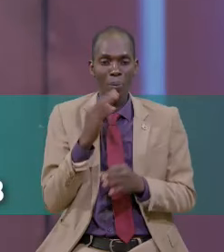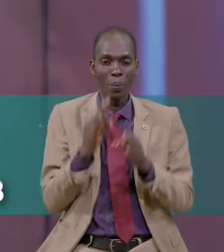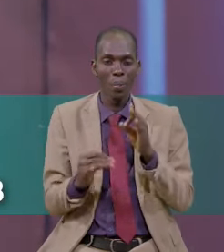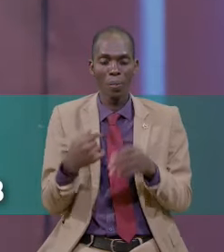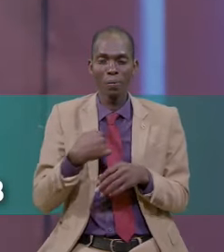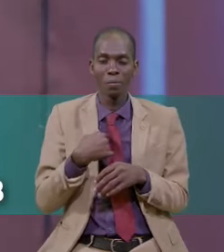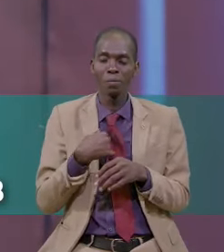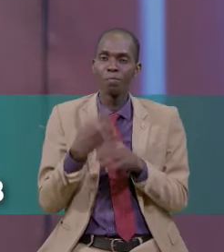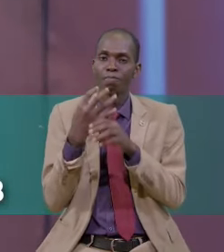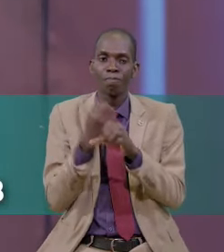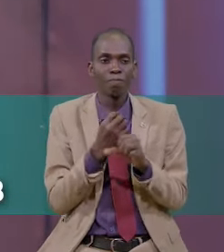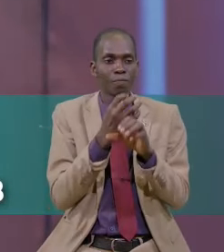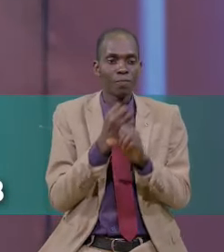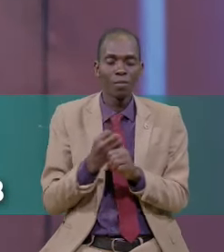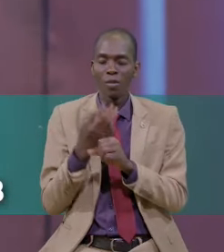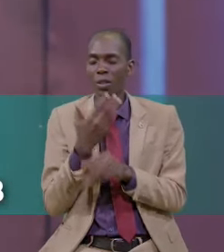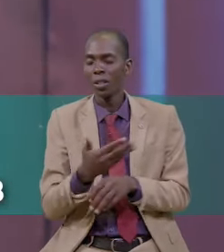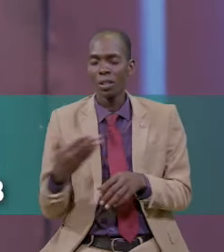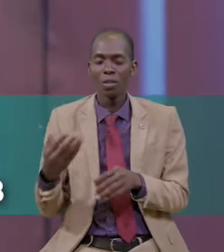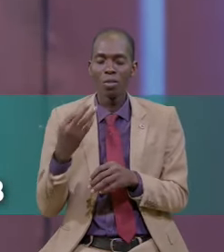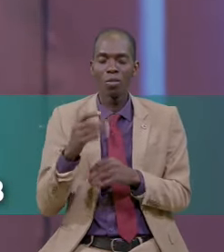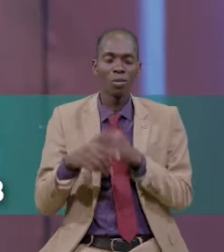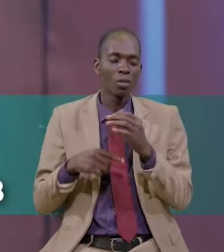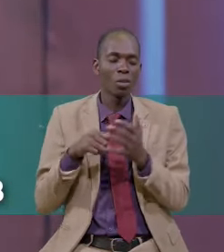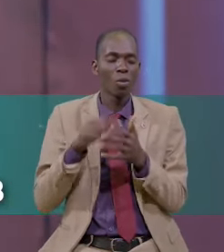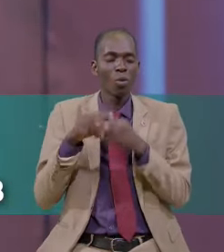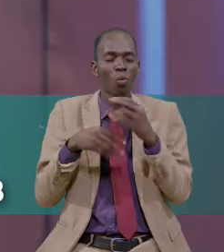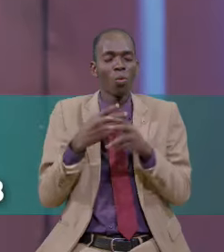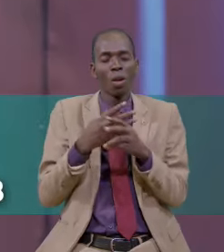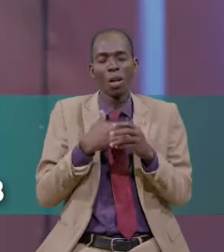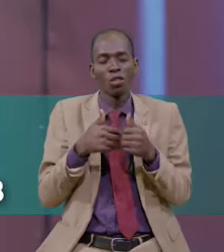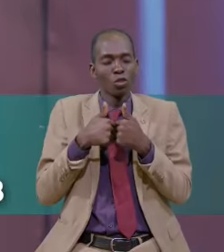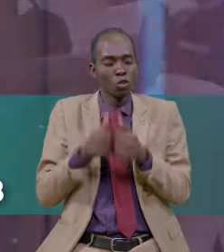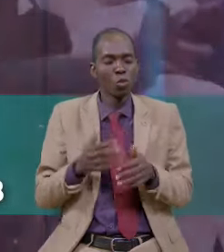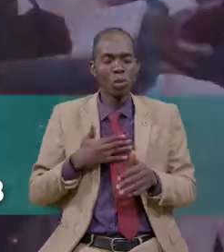whole world and lose my soul? Read it that way.